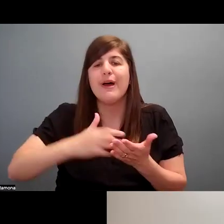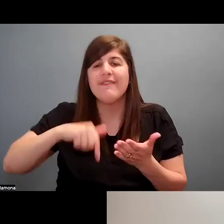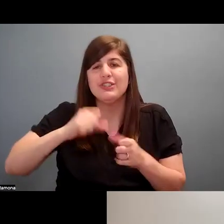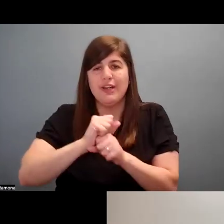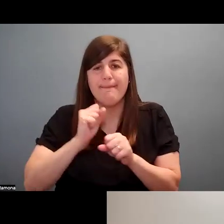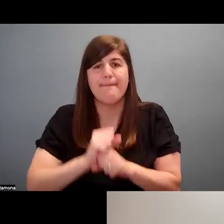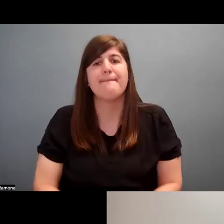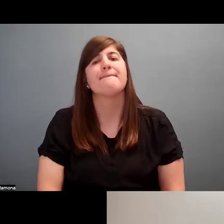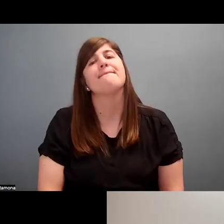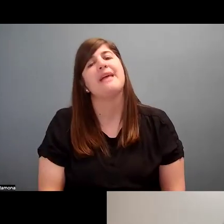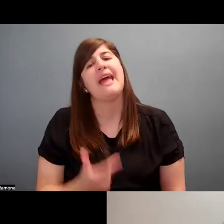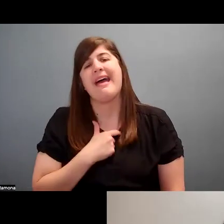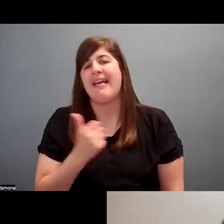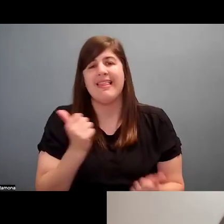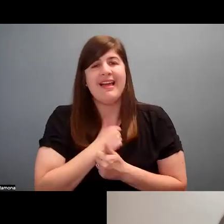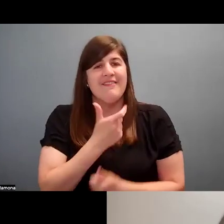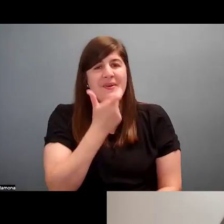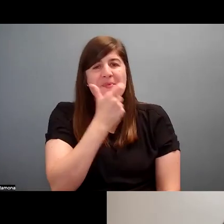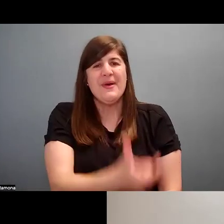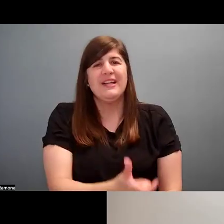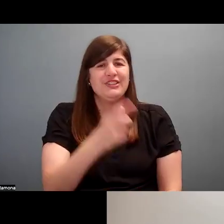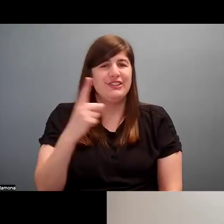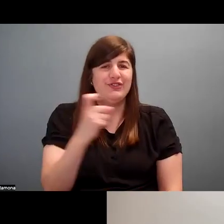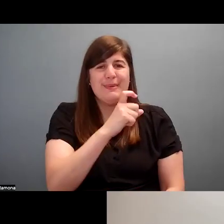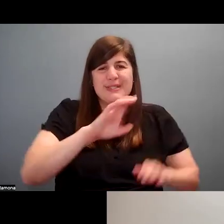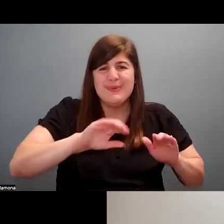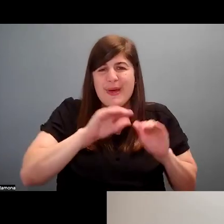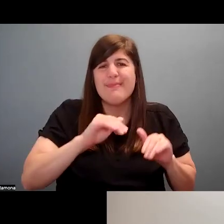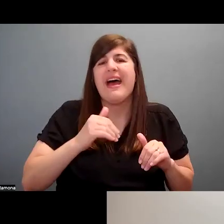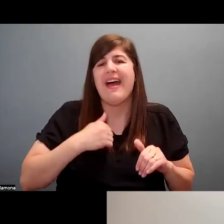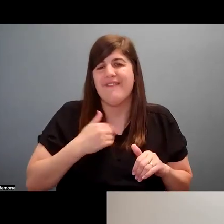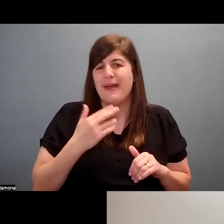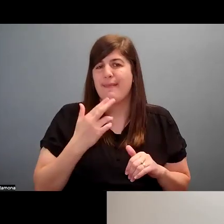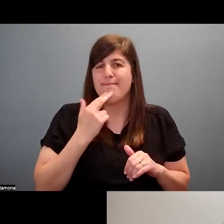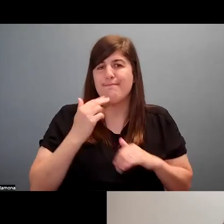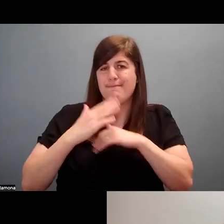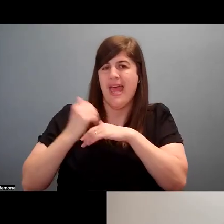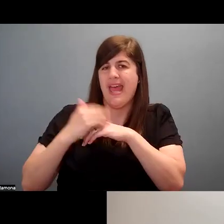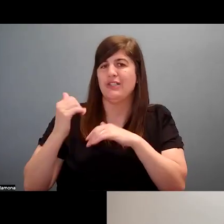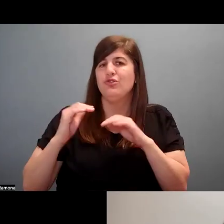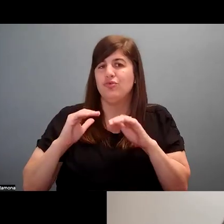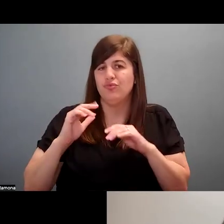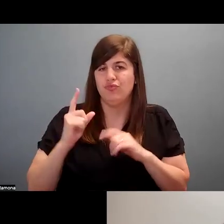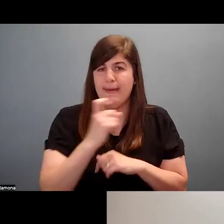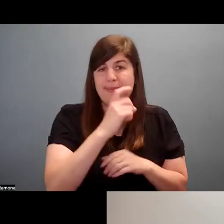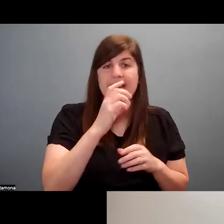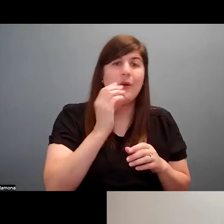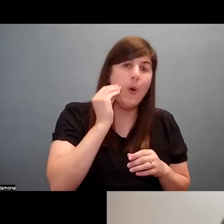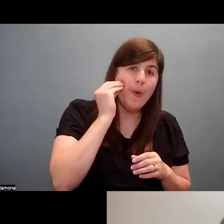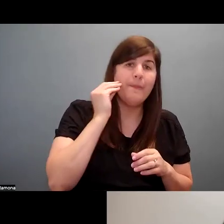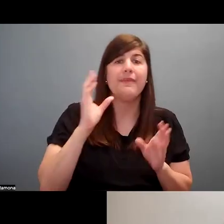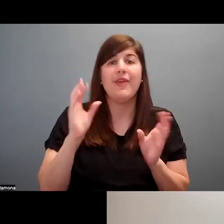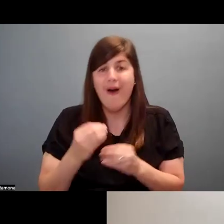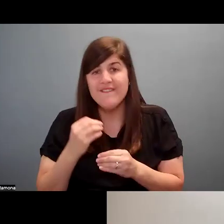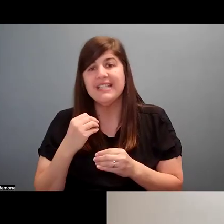My favorite, I love watching shrimp swim. I have little pet shrimp at home. I have pet shrimp in the office.